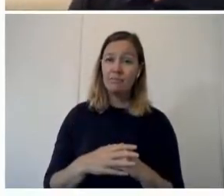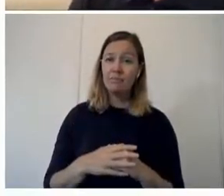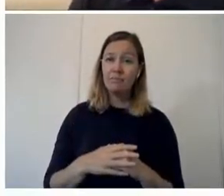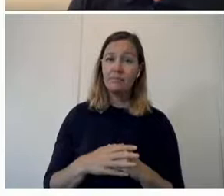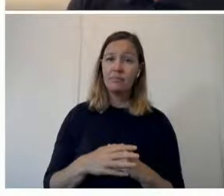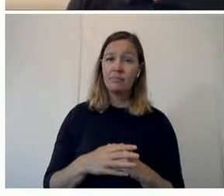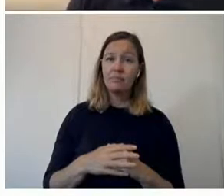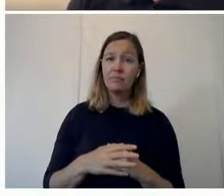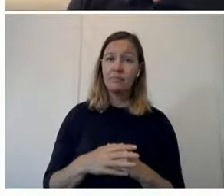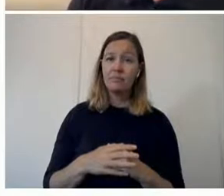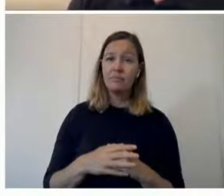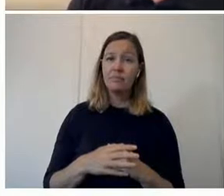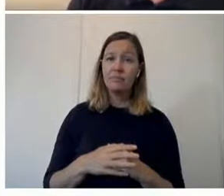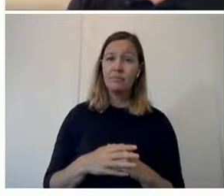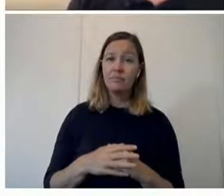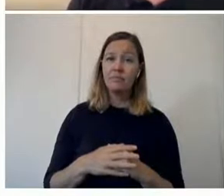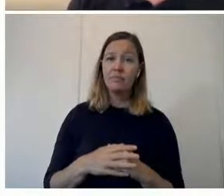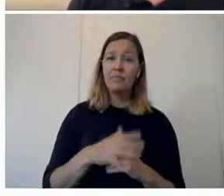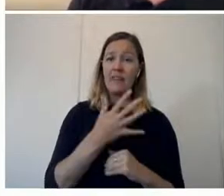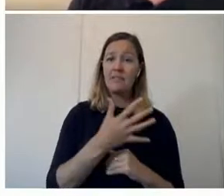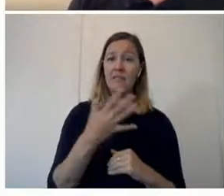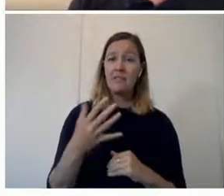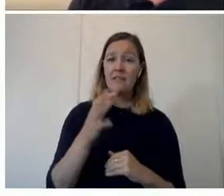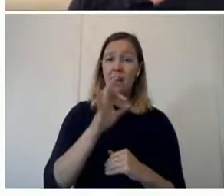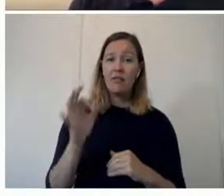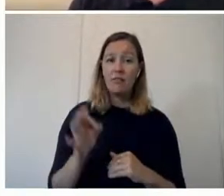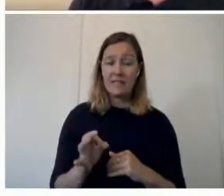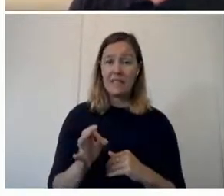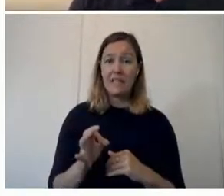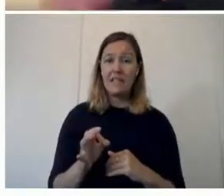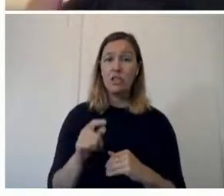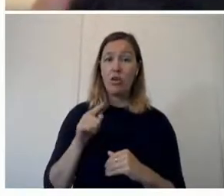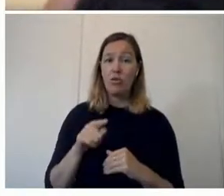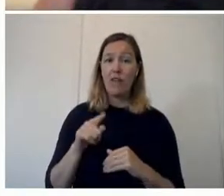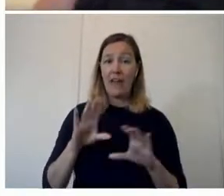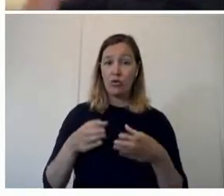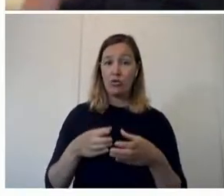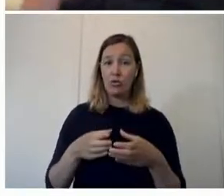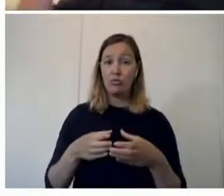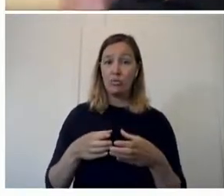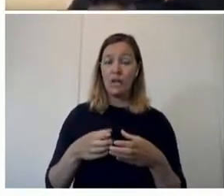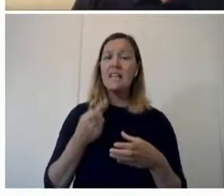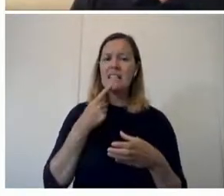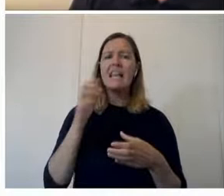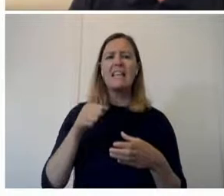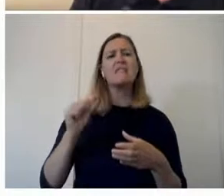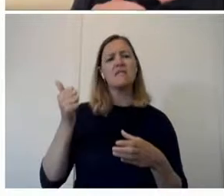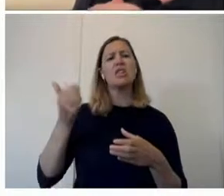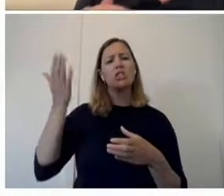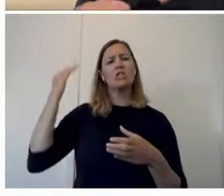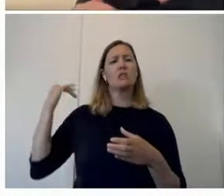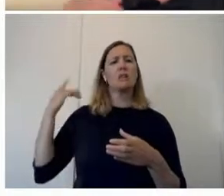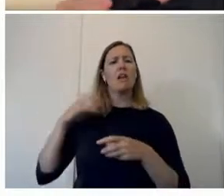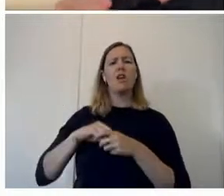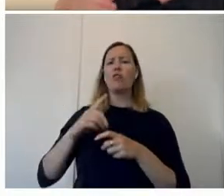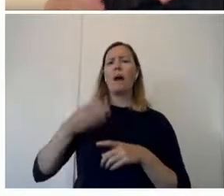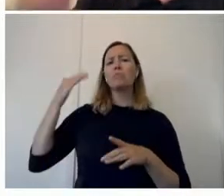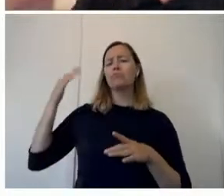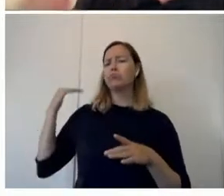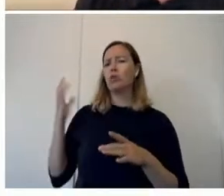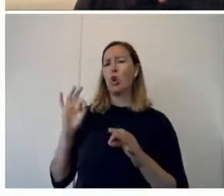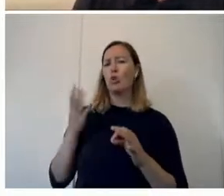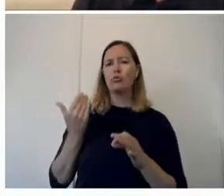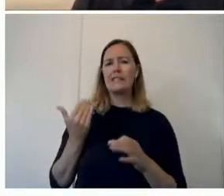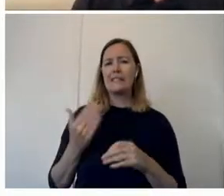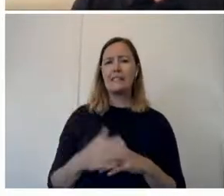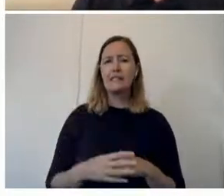little bit older. 55% of the lapsed people, oh yeah, I've done that, but not recently, are over 55 years